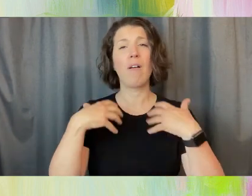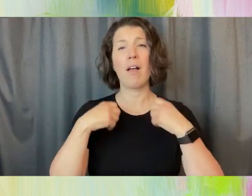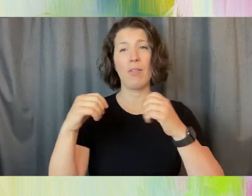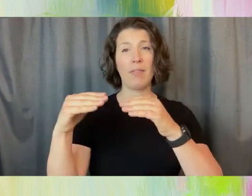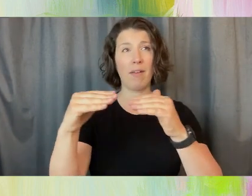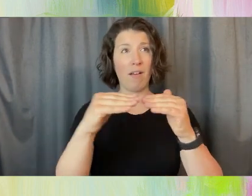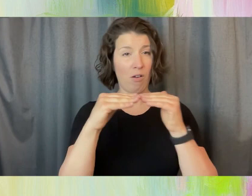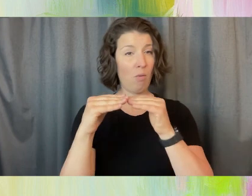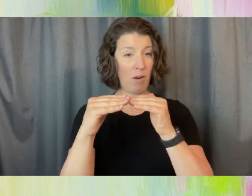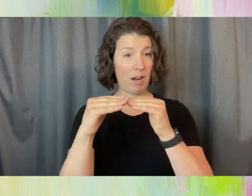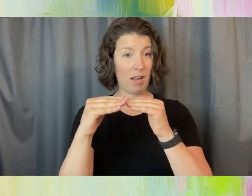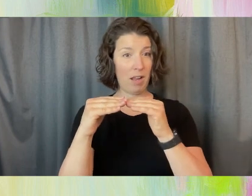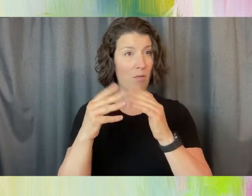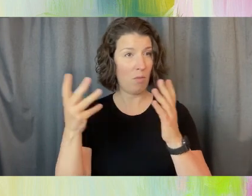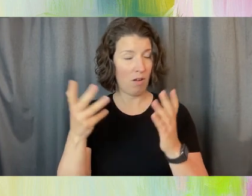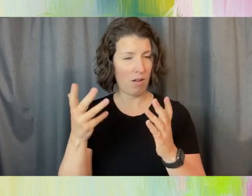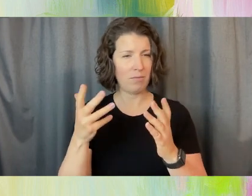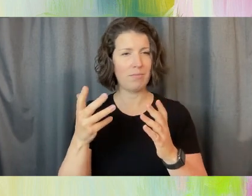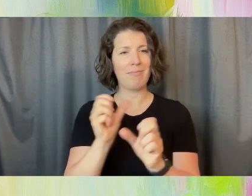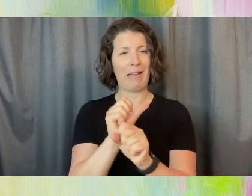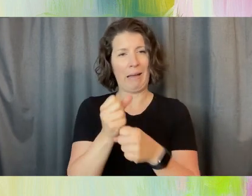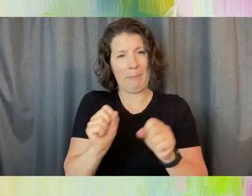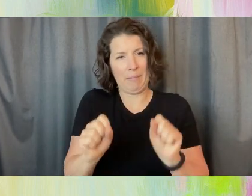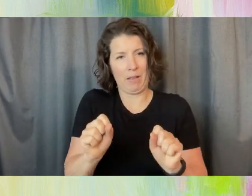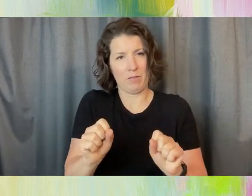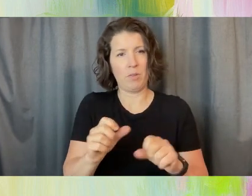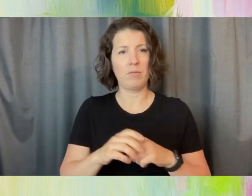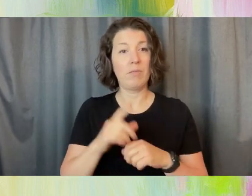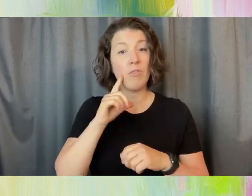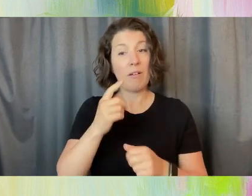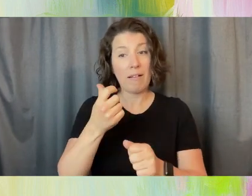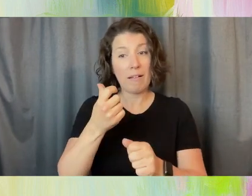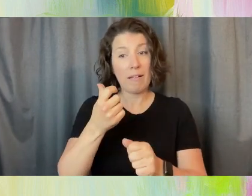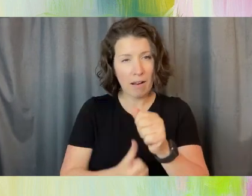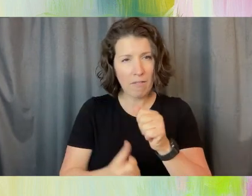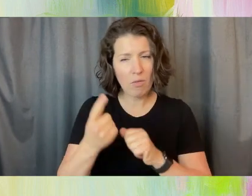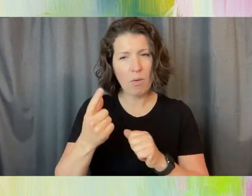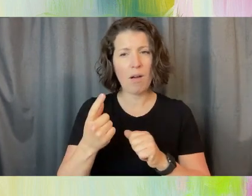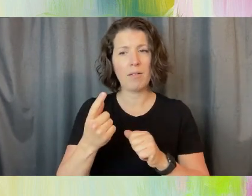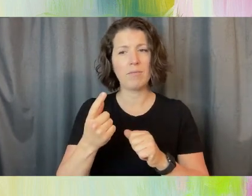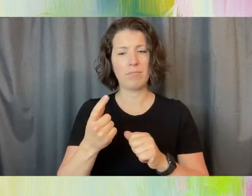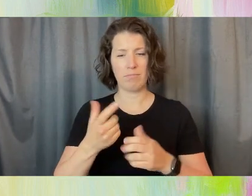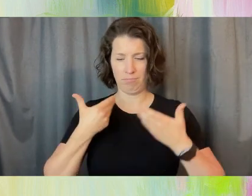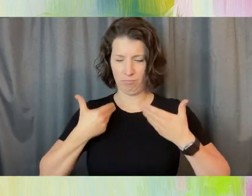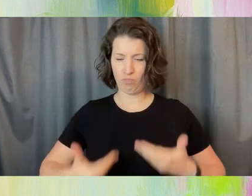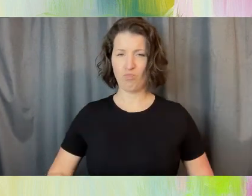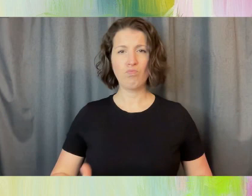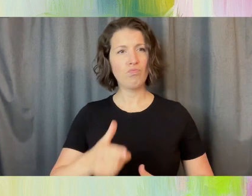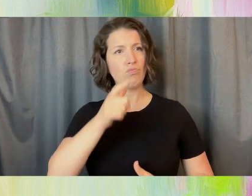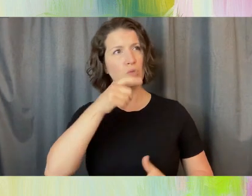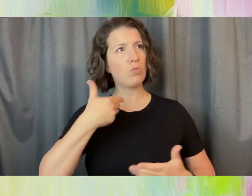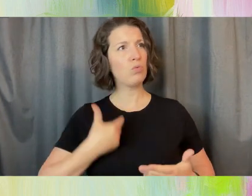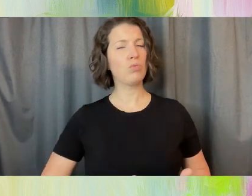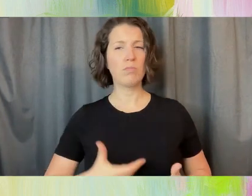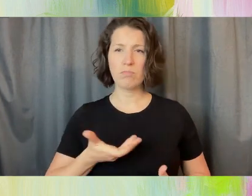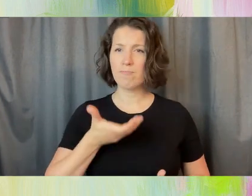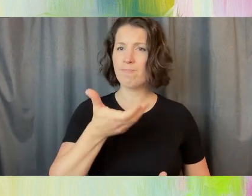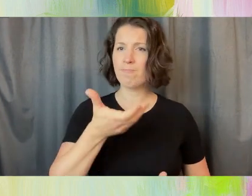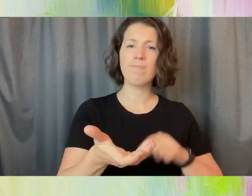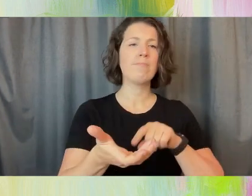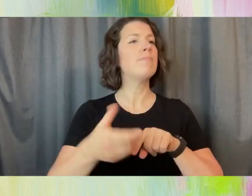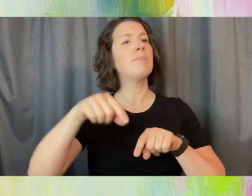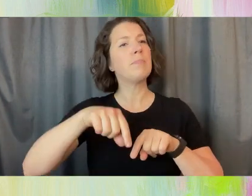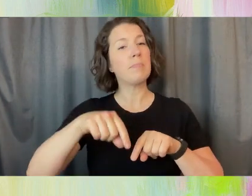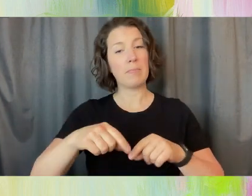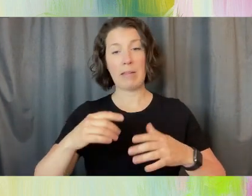goals of health equity is to make it possible for everyone to be who they are, based on their identities, based on their bodies,